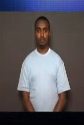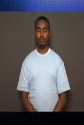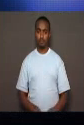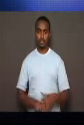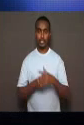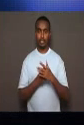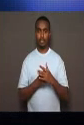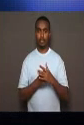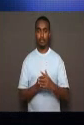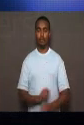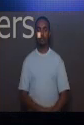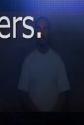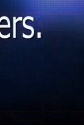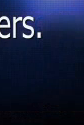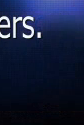Begin.